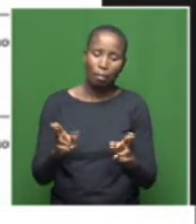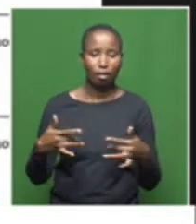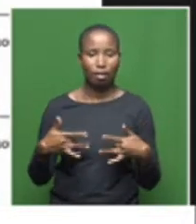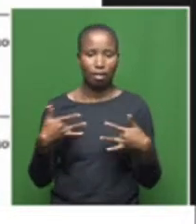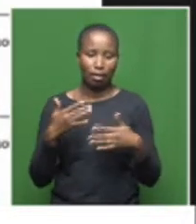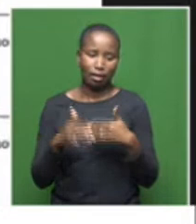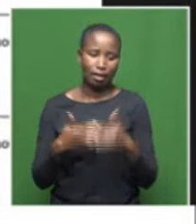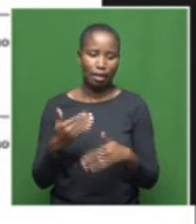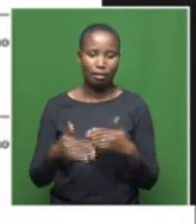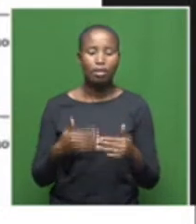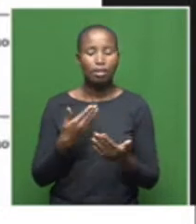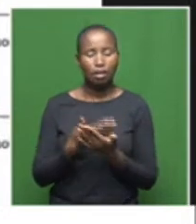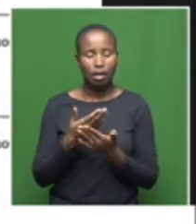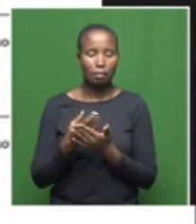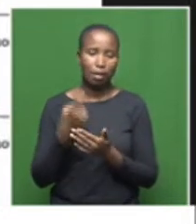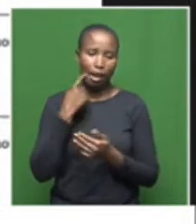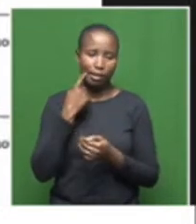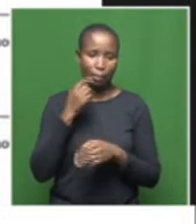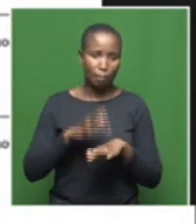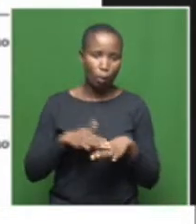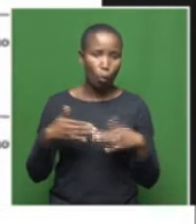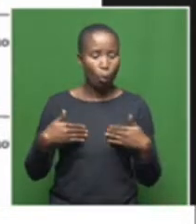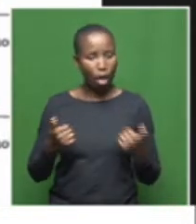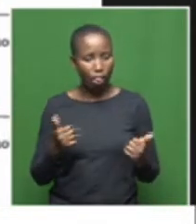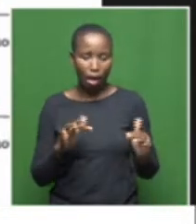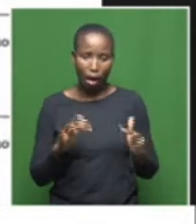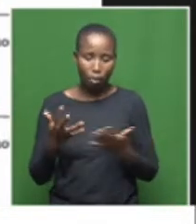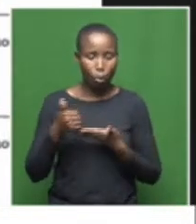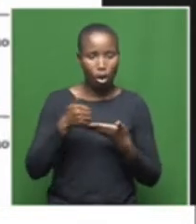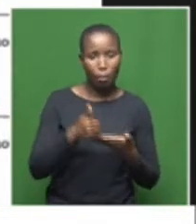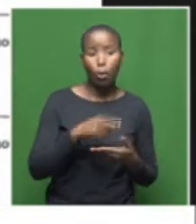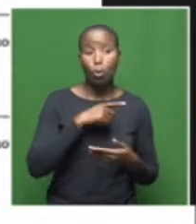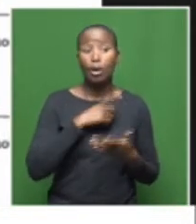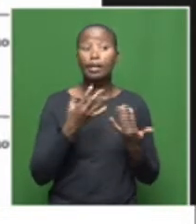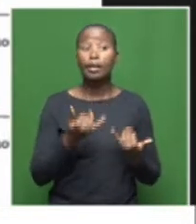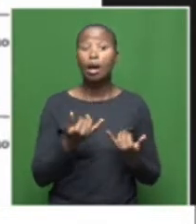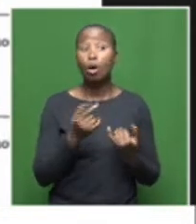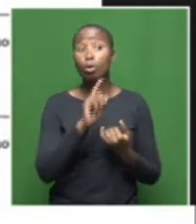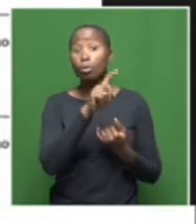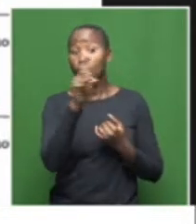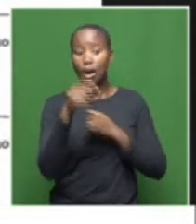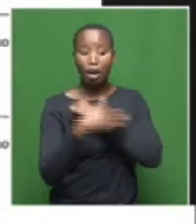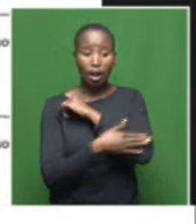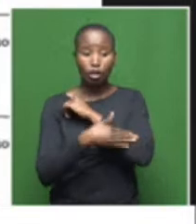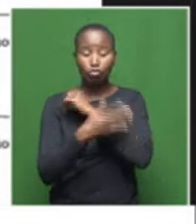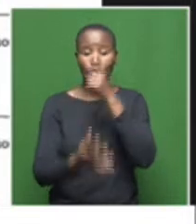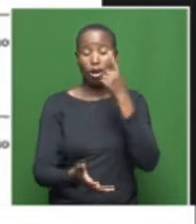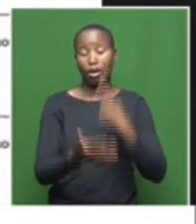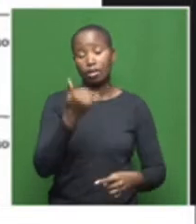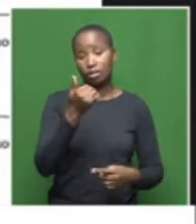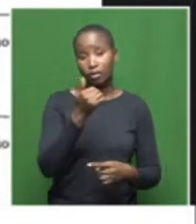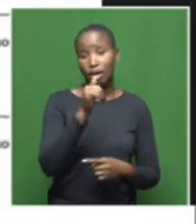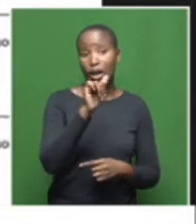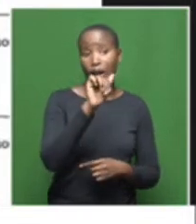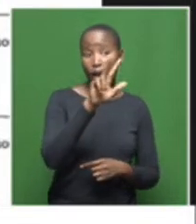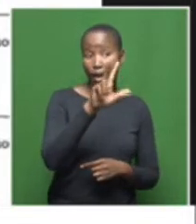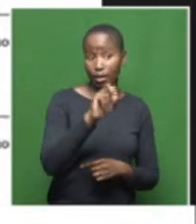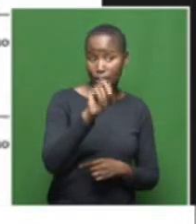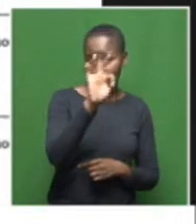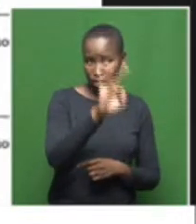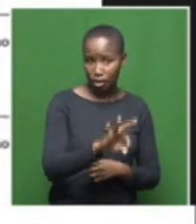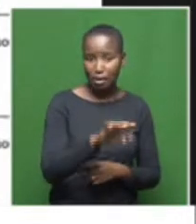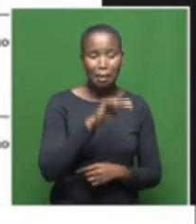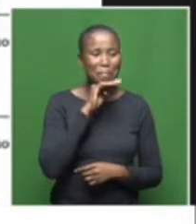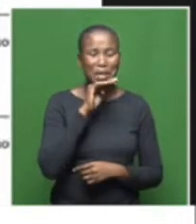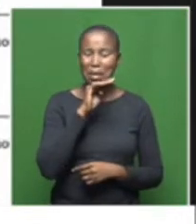of the health measures. If many countries which have now reached 70 to 80% are able to do without many